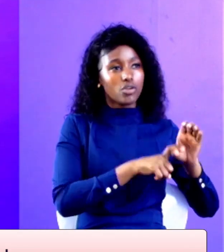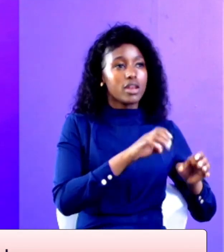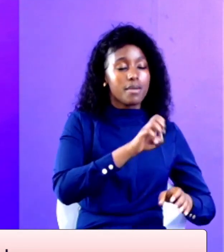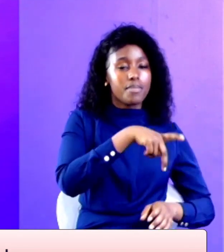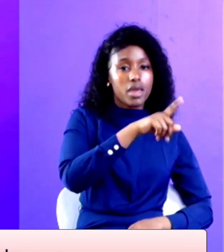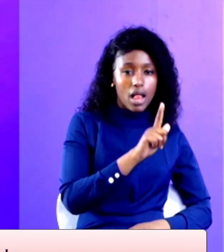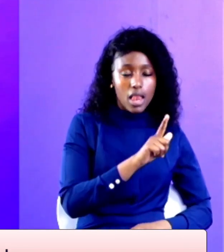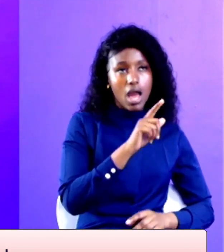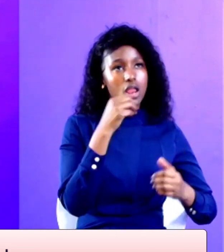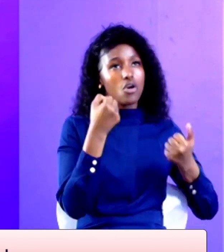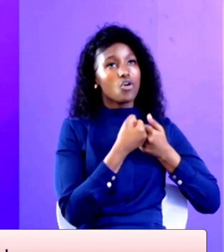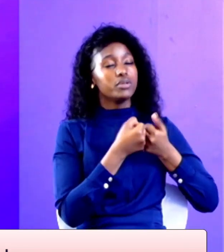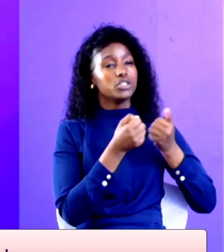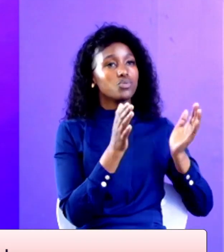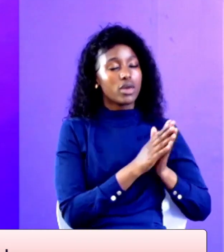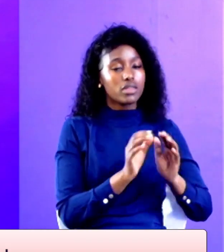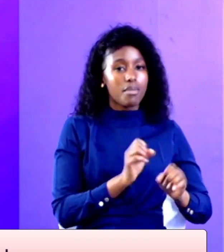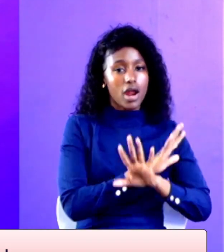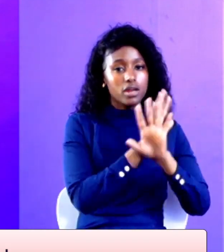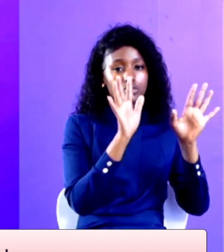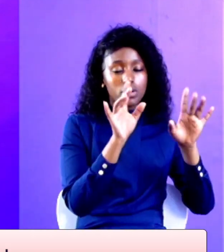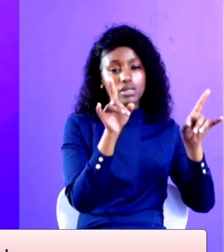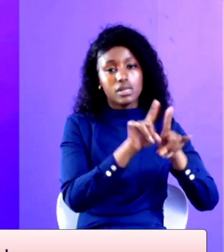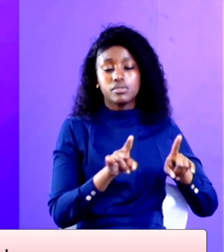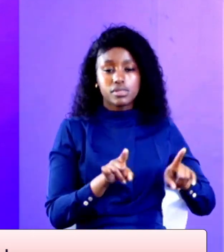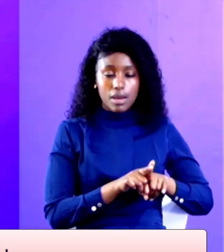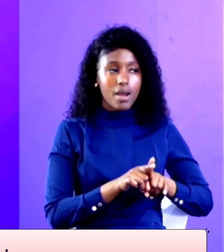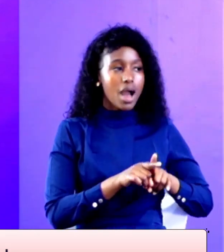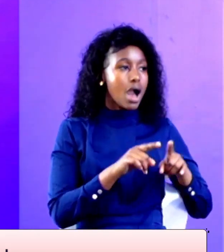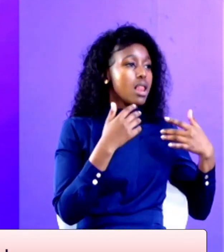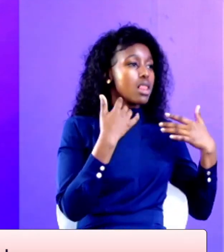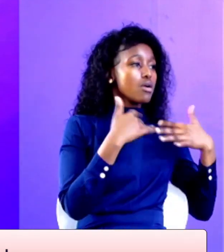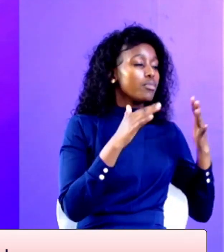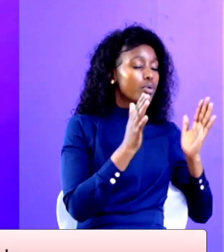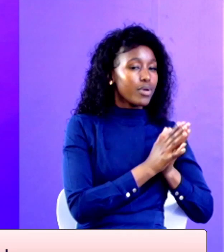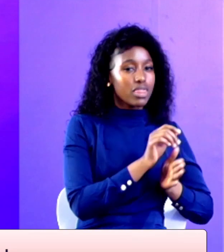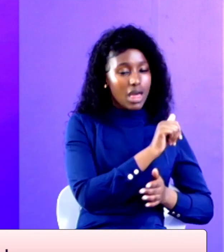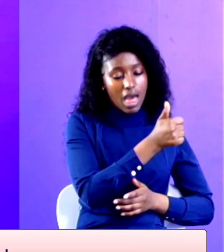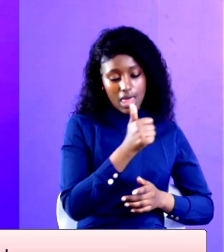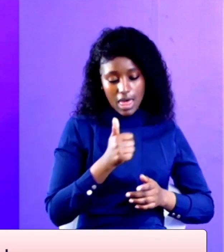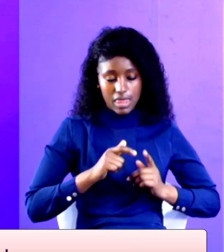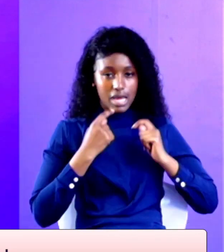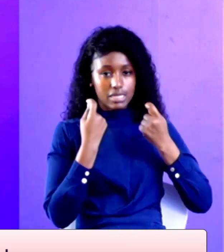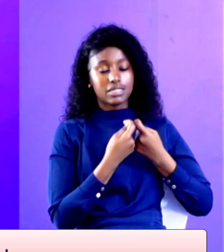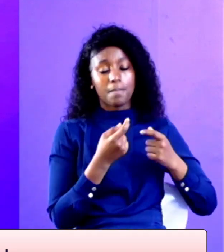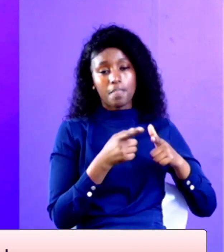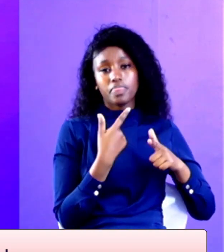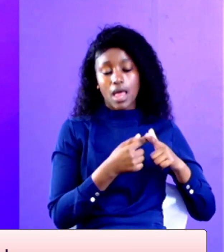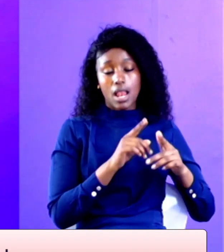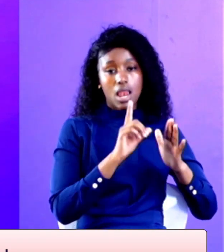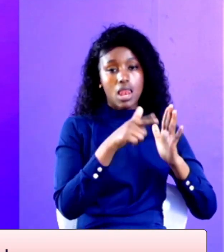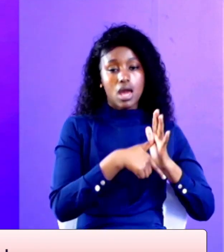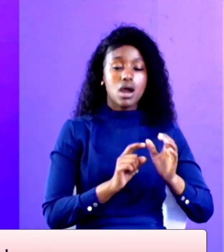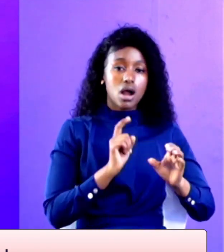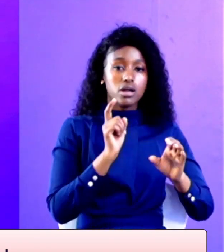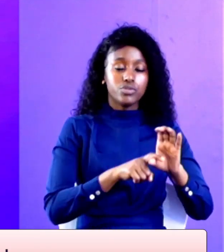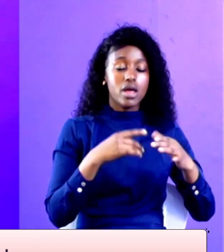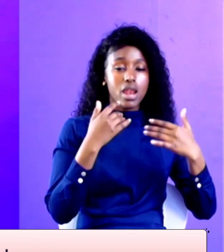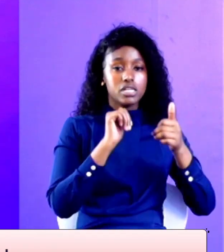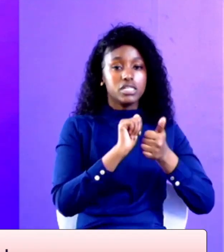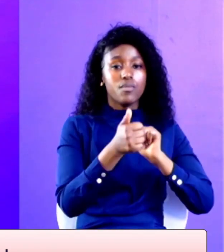Brighton, and he was there at Burnley, if I'm not wrong, before he went to Sporting